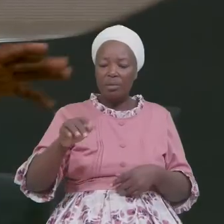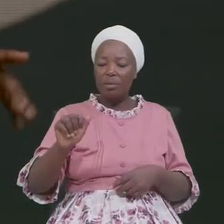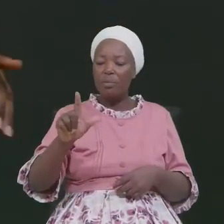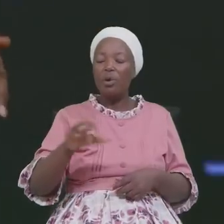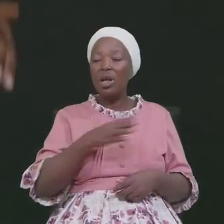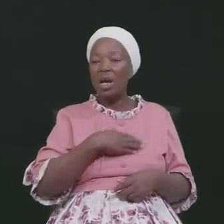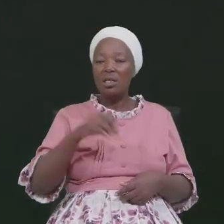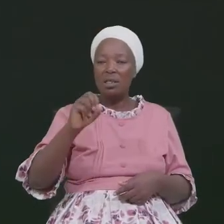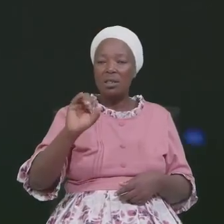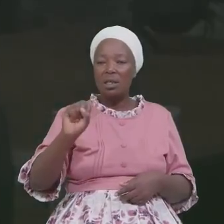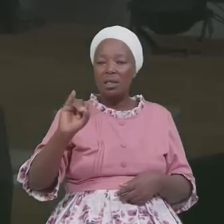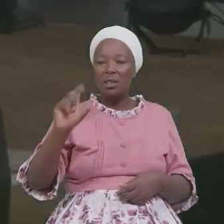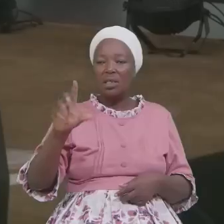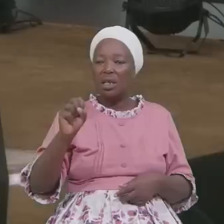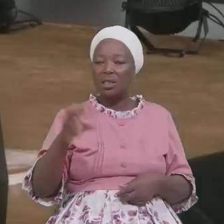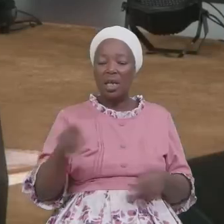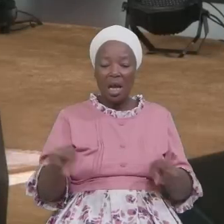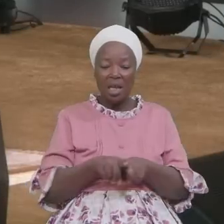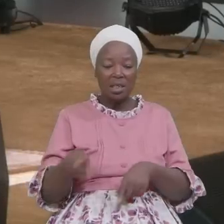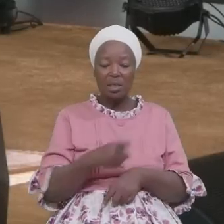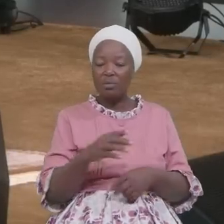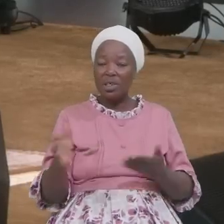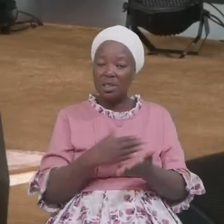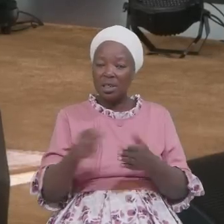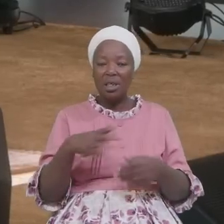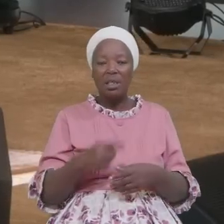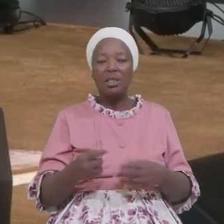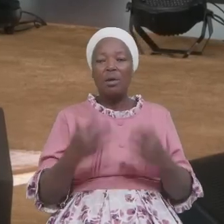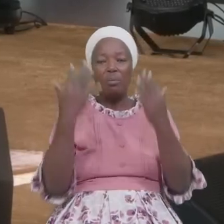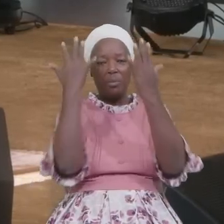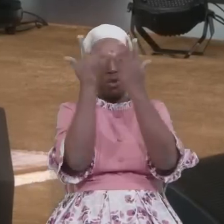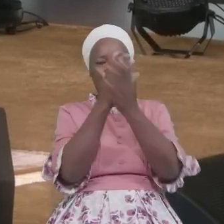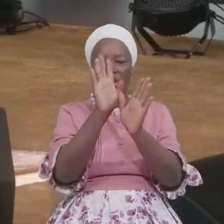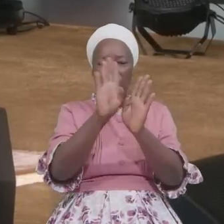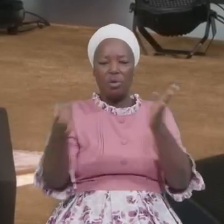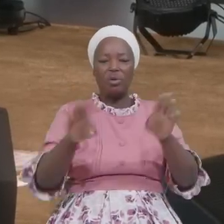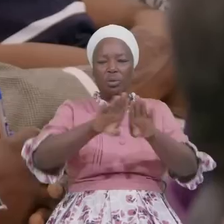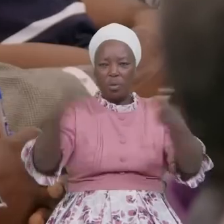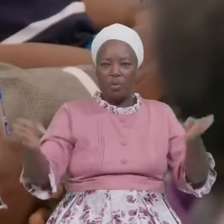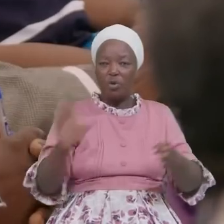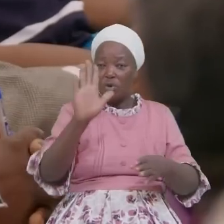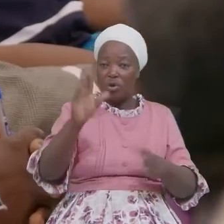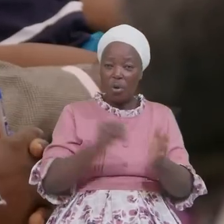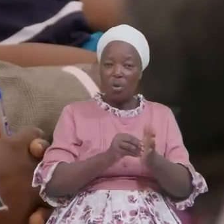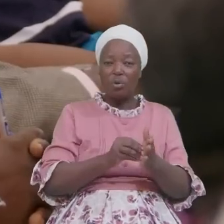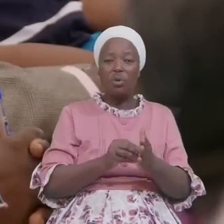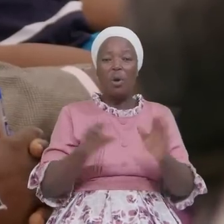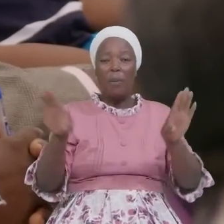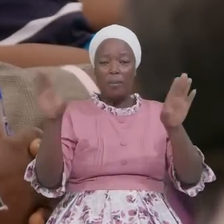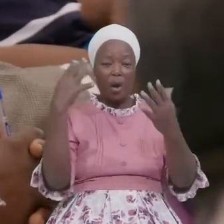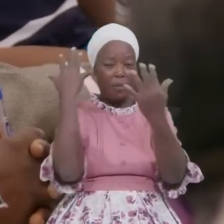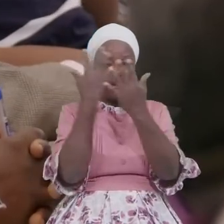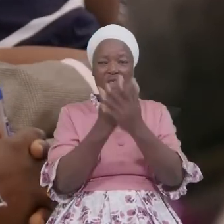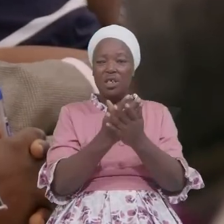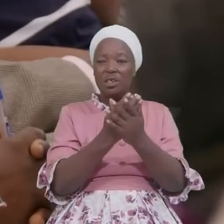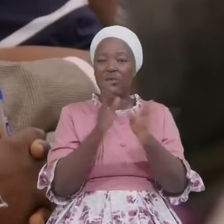singing, the prison doors opened. Your prison doors will open. The